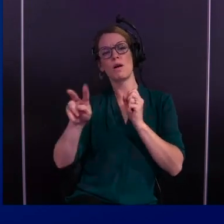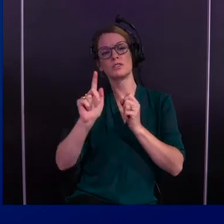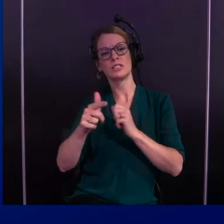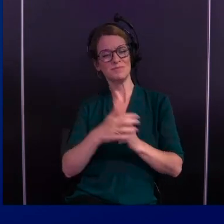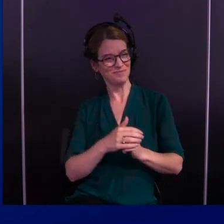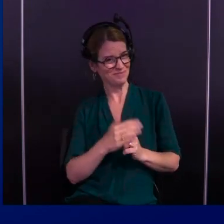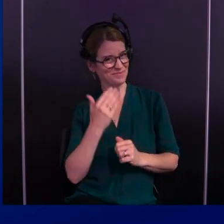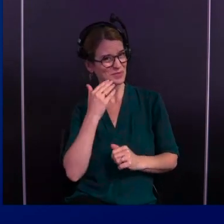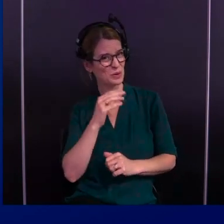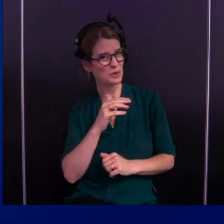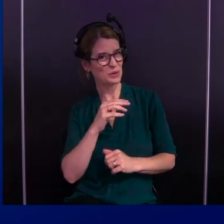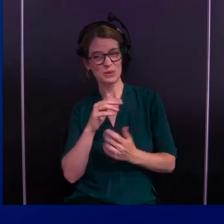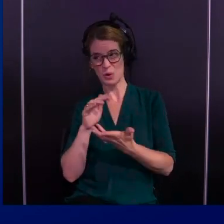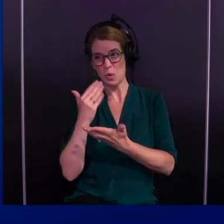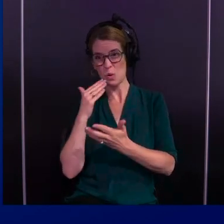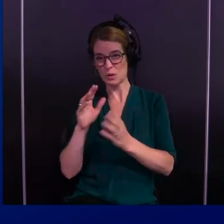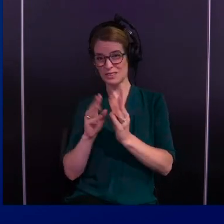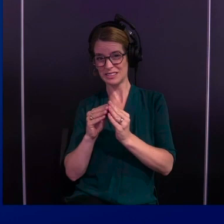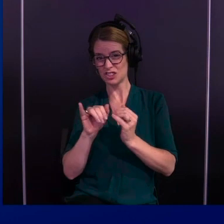know?